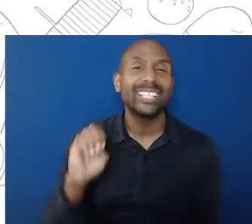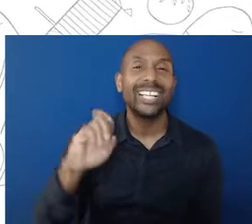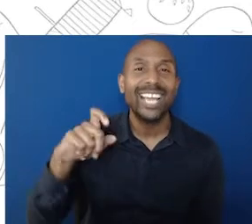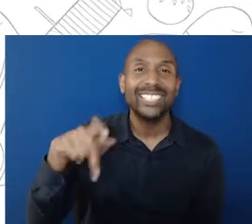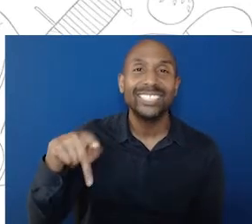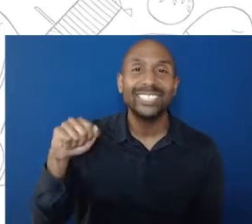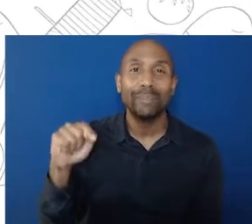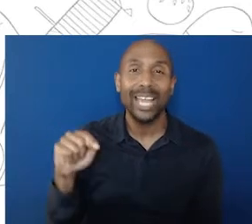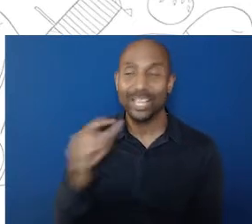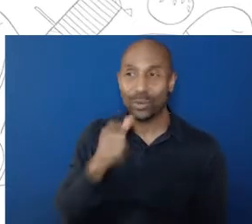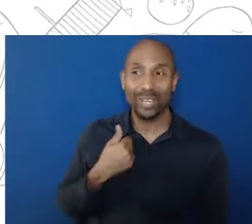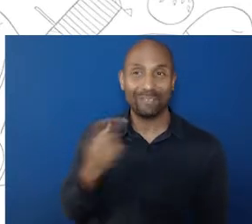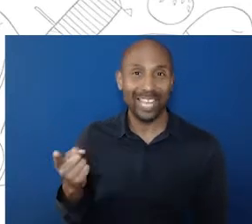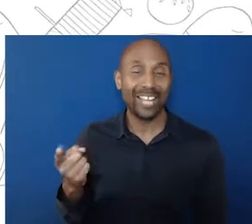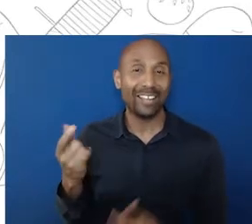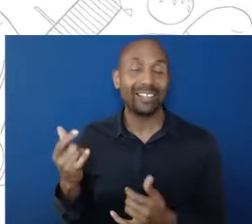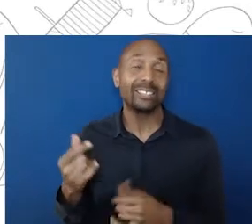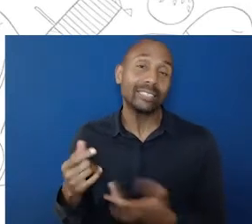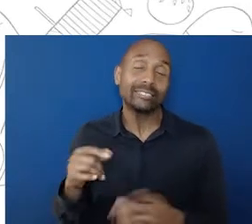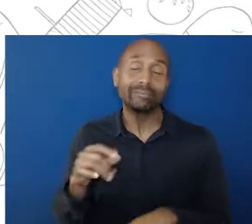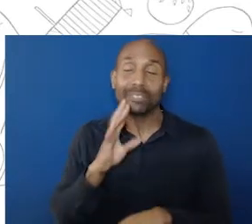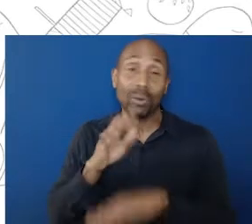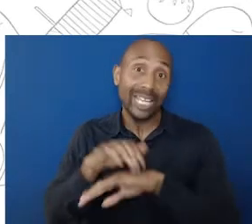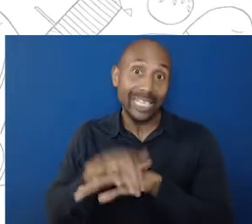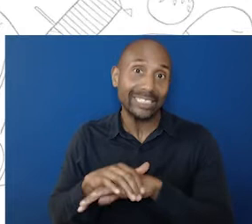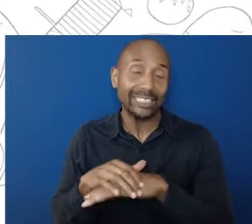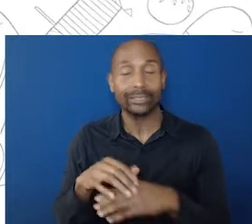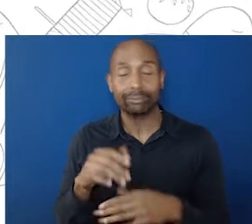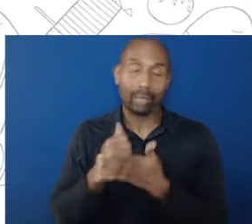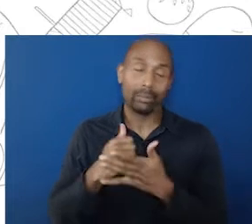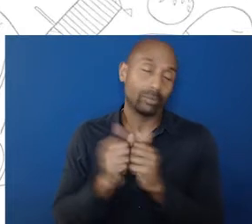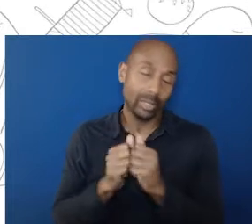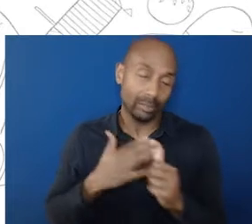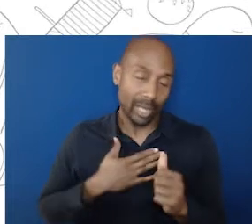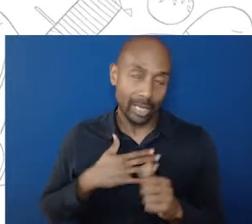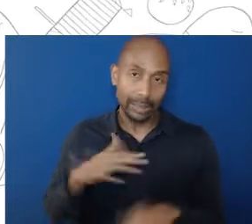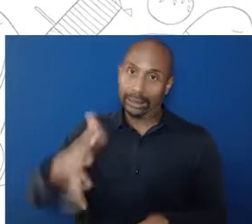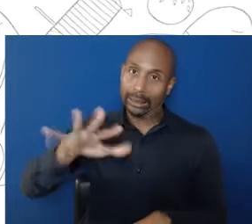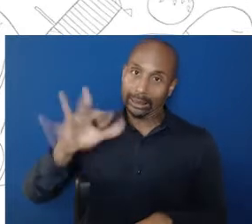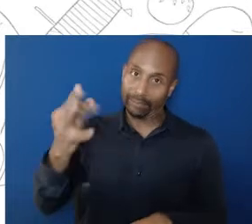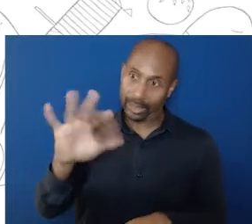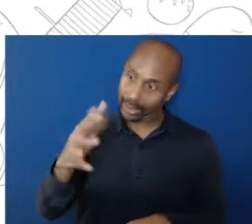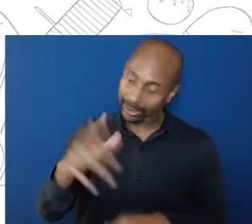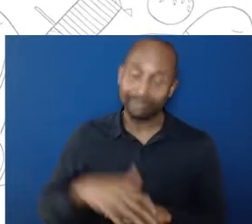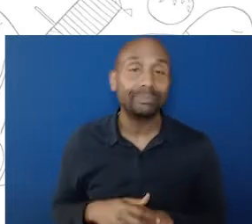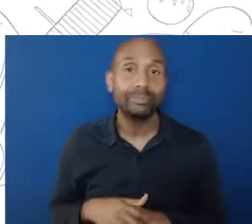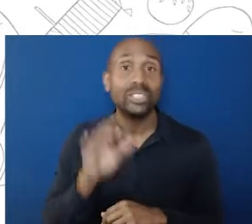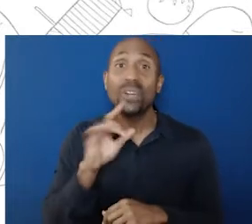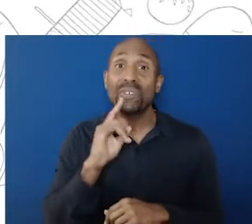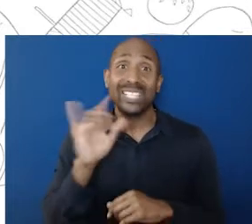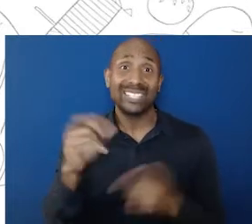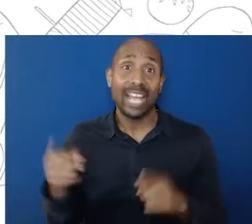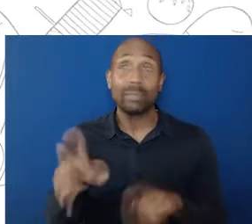who spoke English to help with my not so great French. So, I mean, it happened really organically